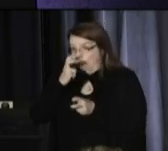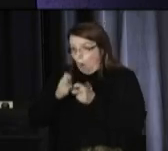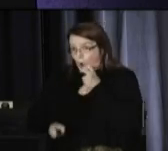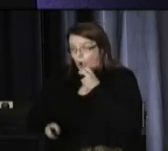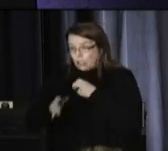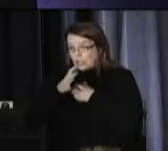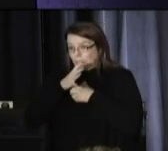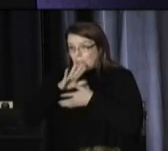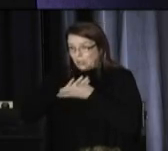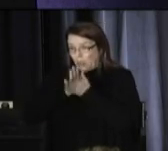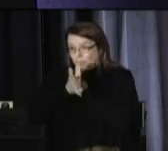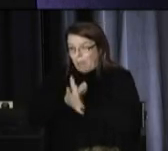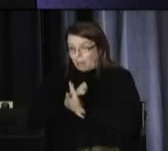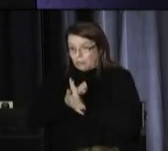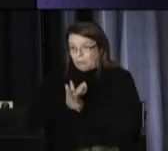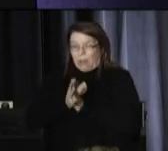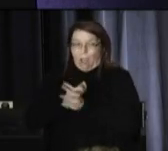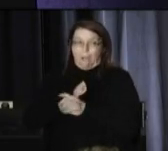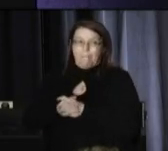get